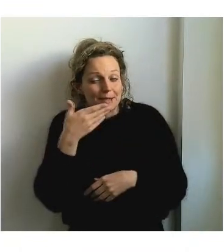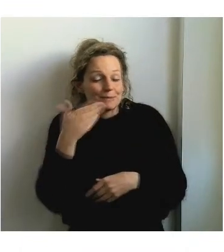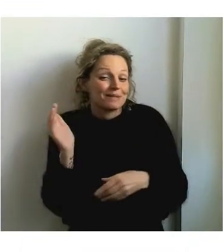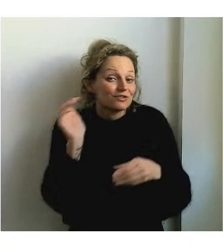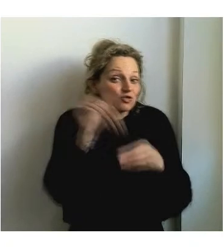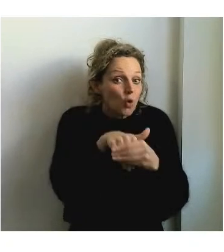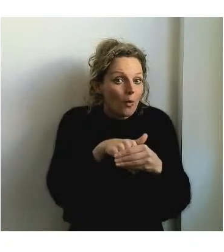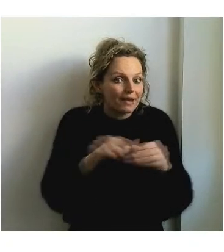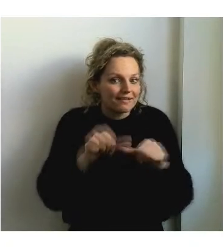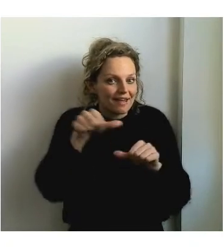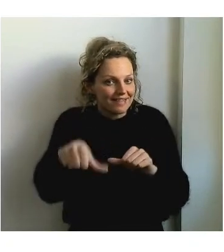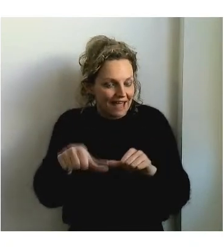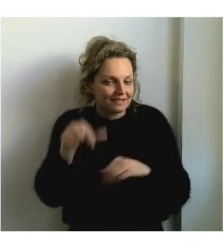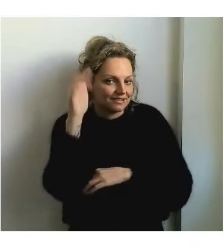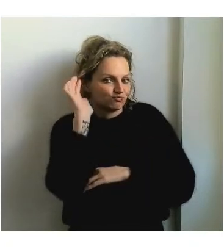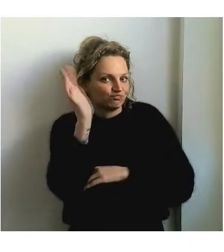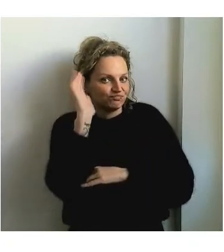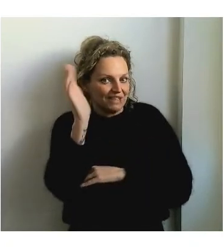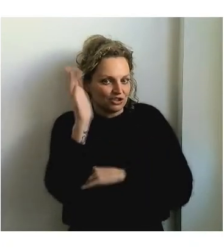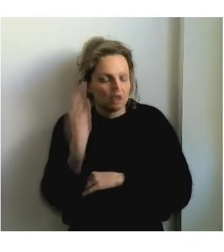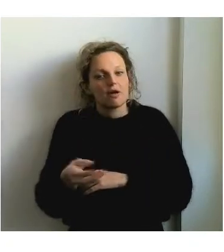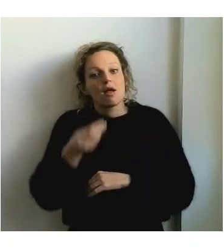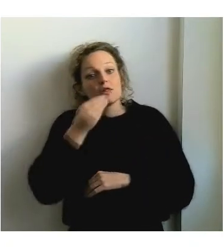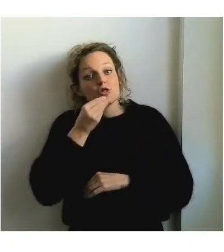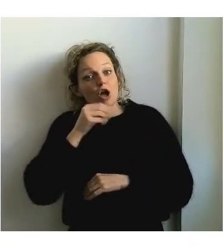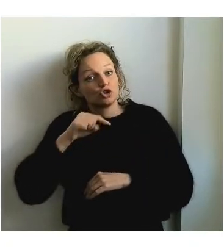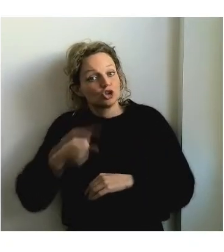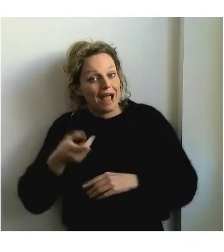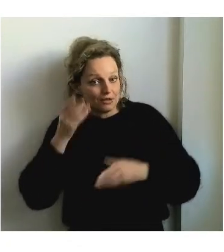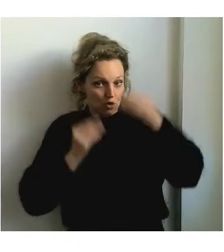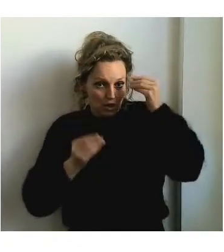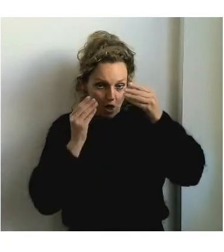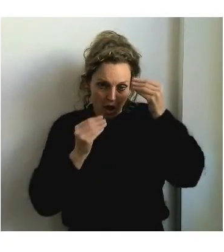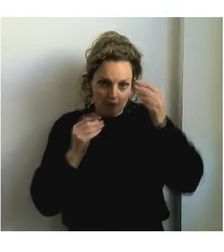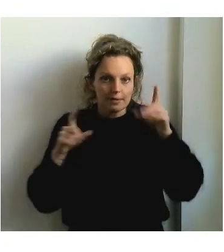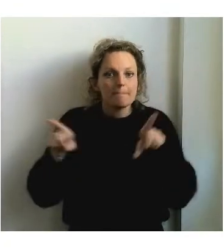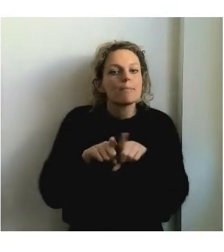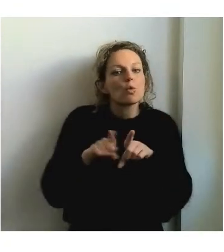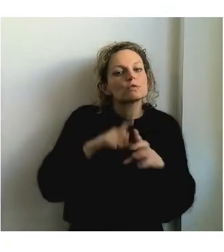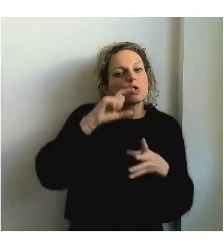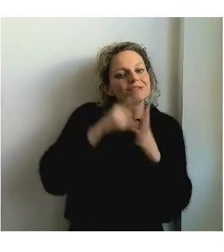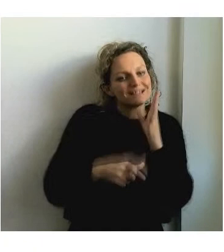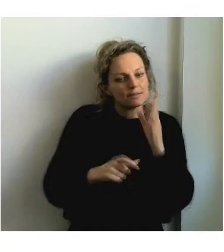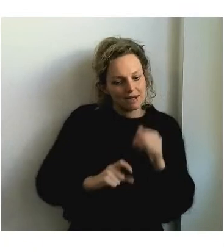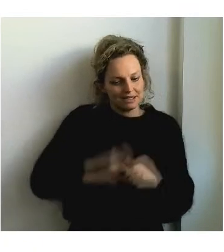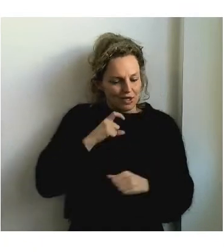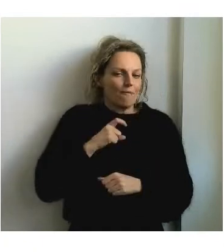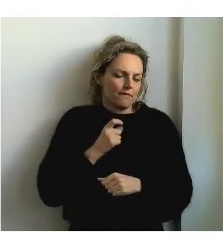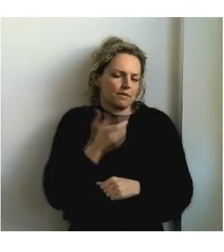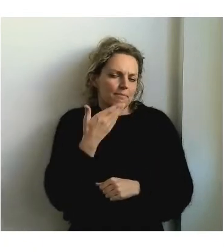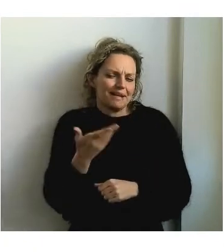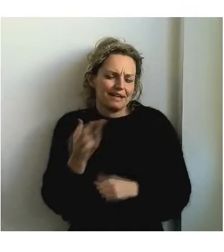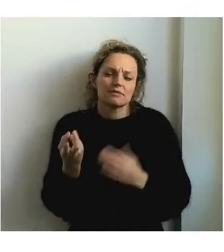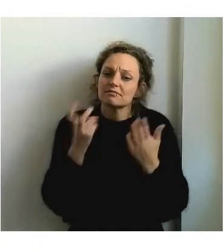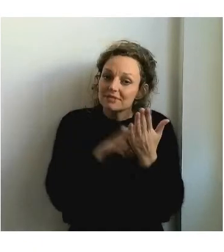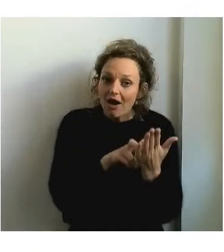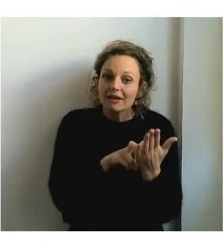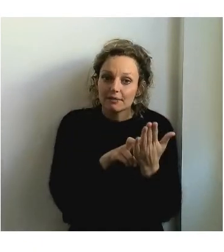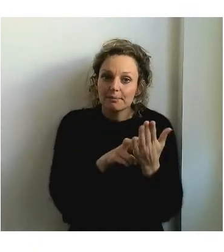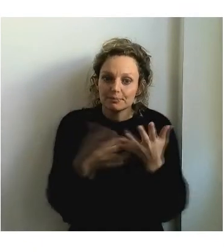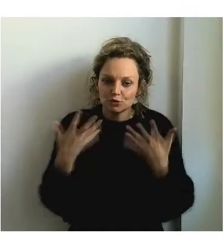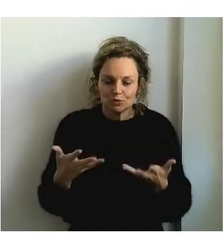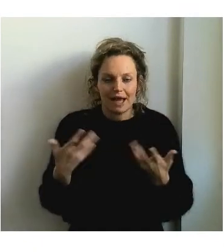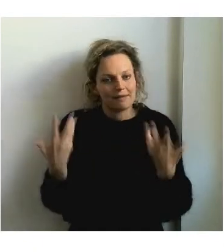session. But also, please join the Disability Confident journey. Please sign up today via